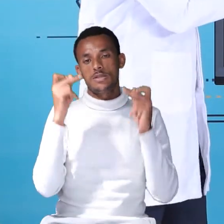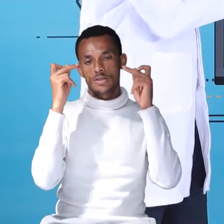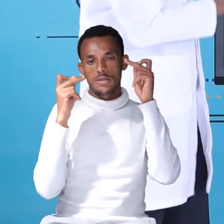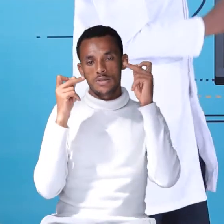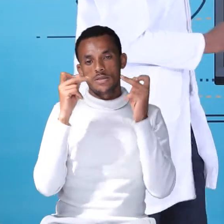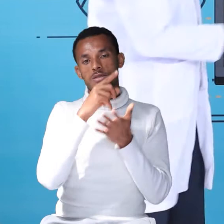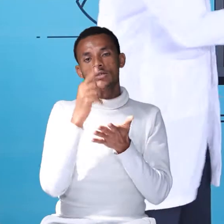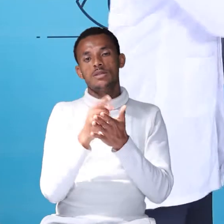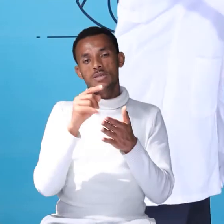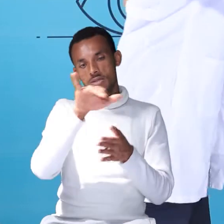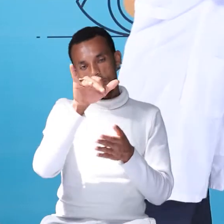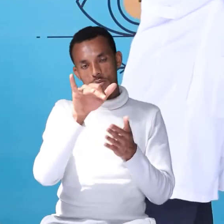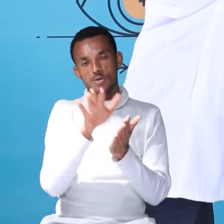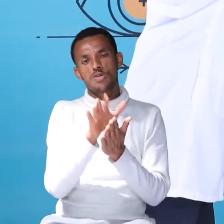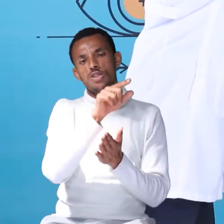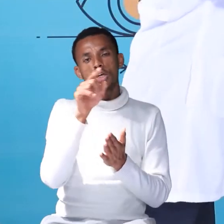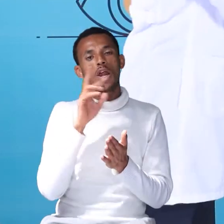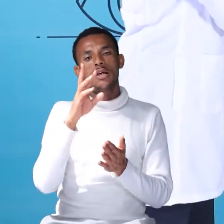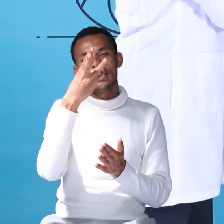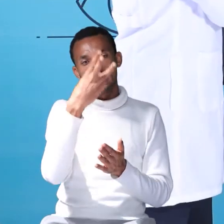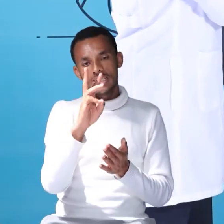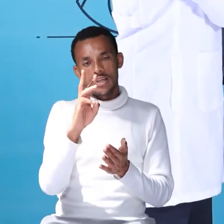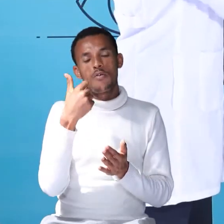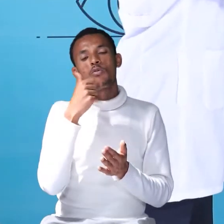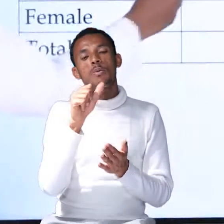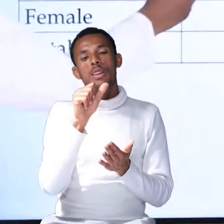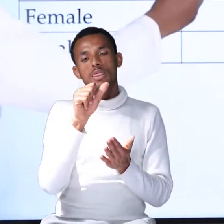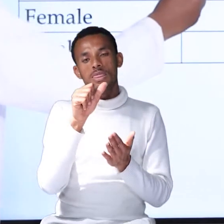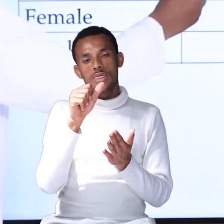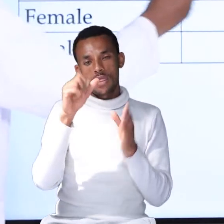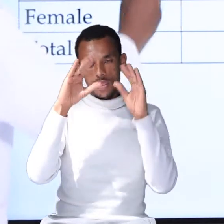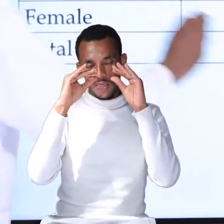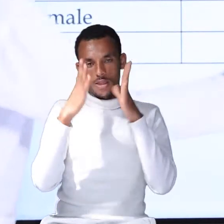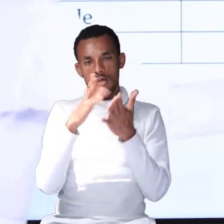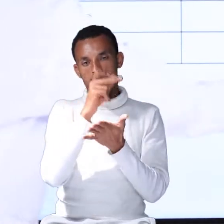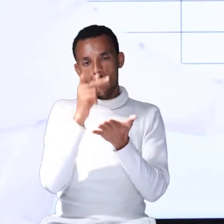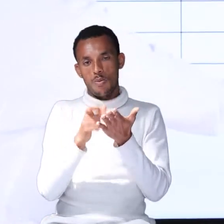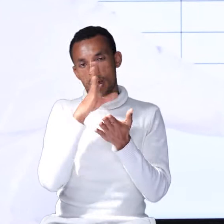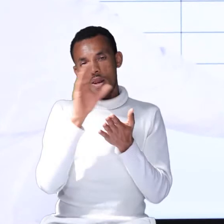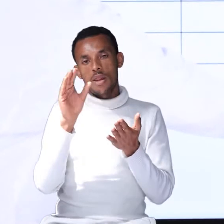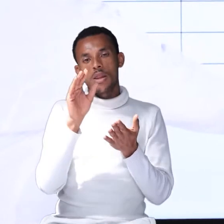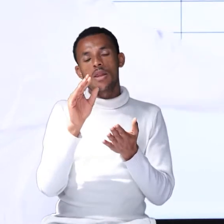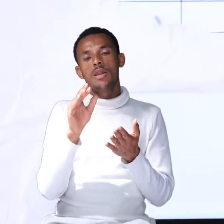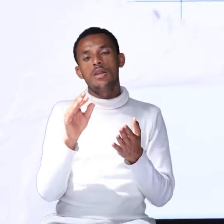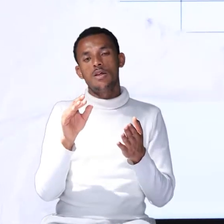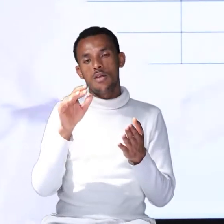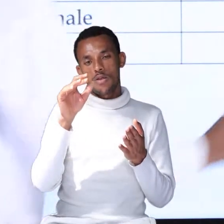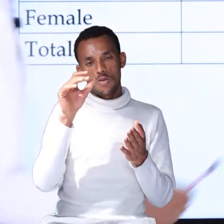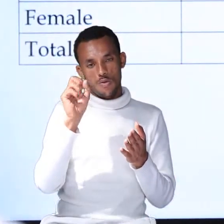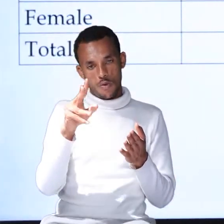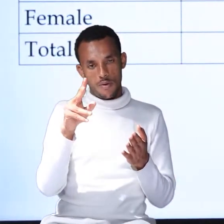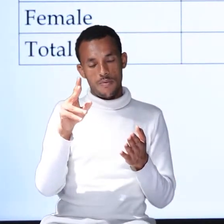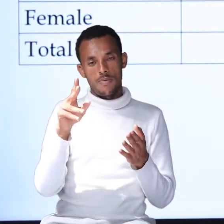In the same school, there are 16 female teachers with diploma and 12 female teachers with degree